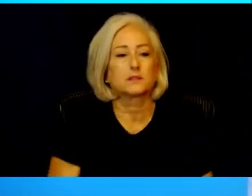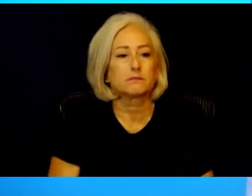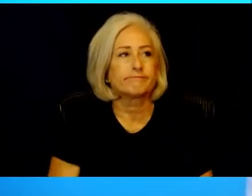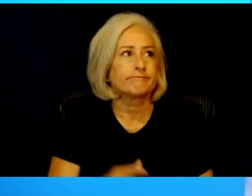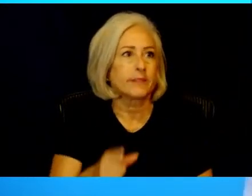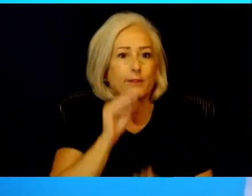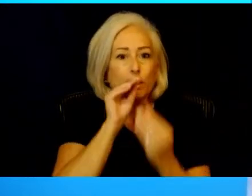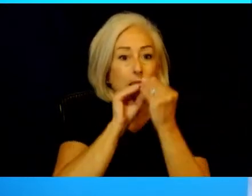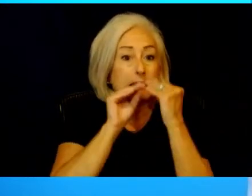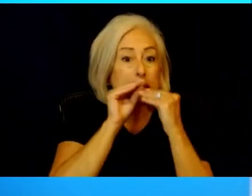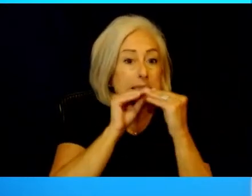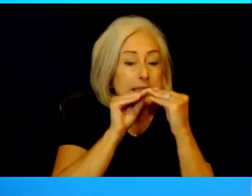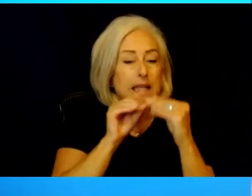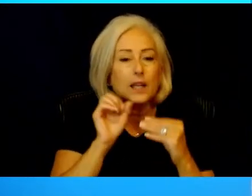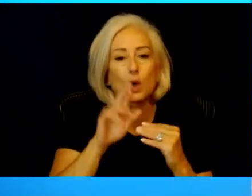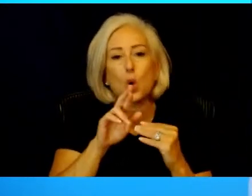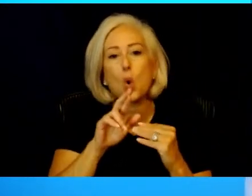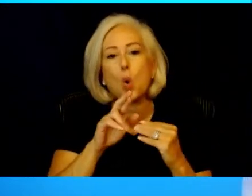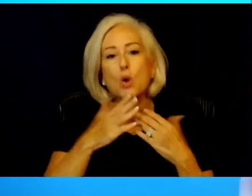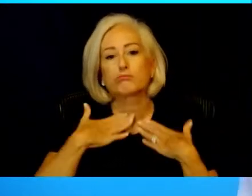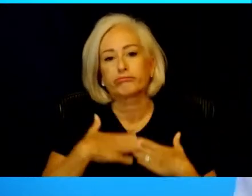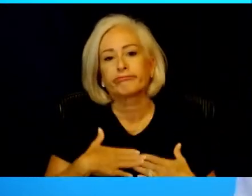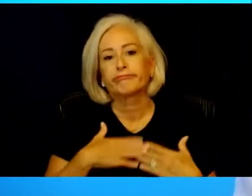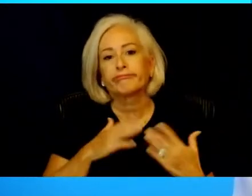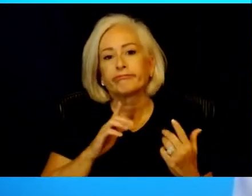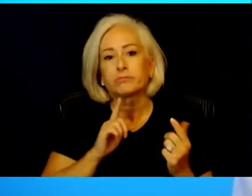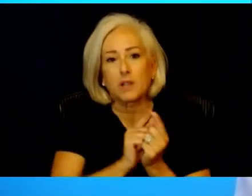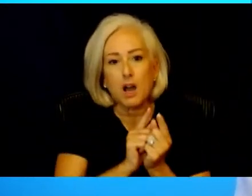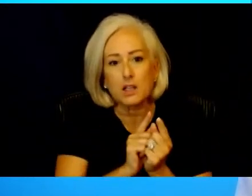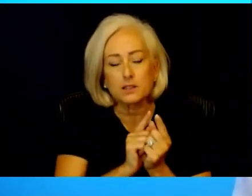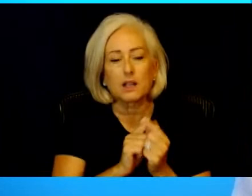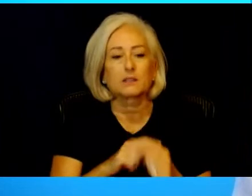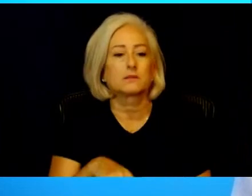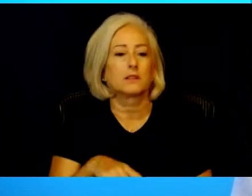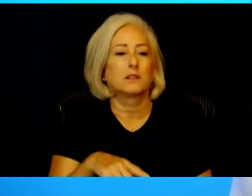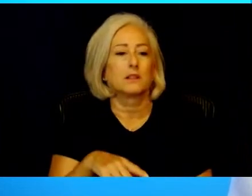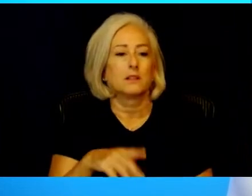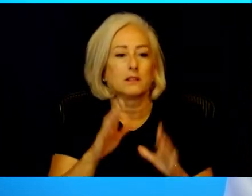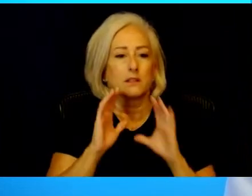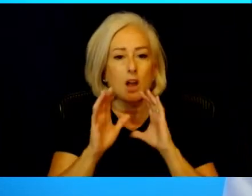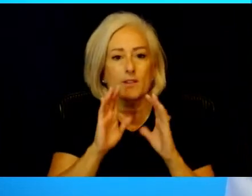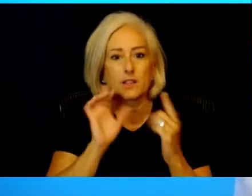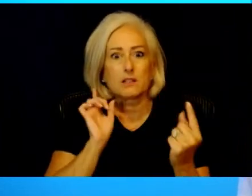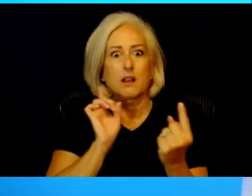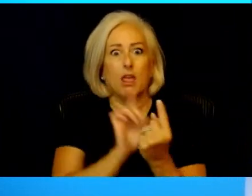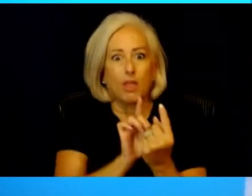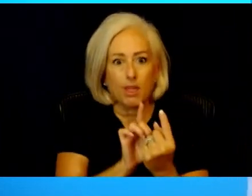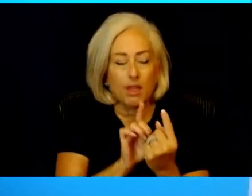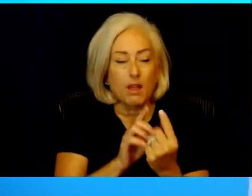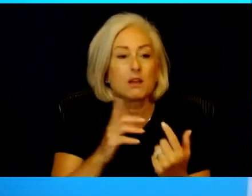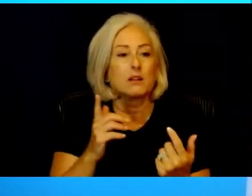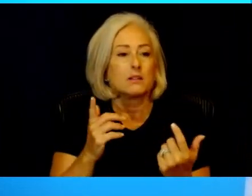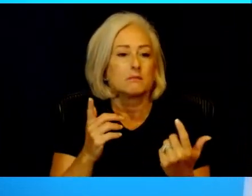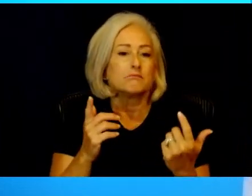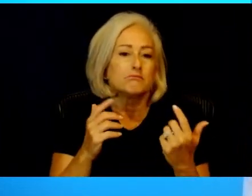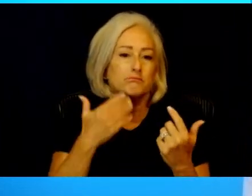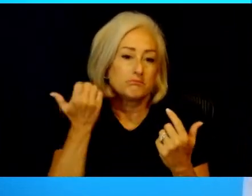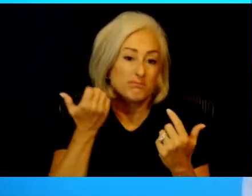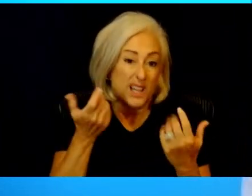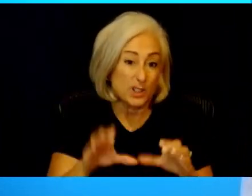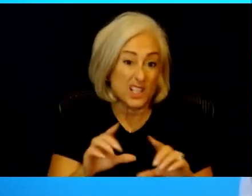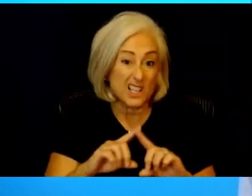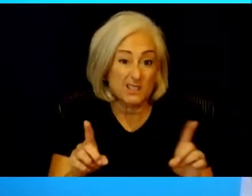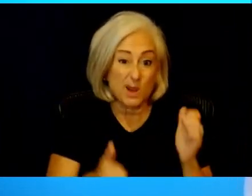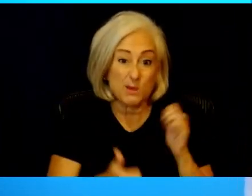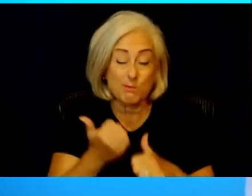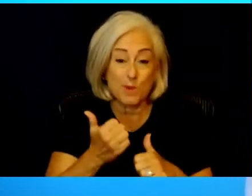or being close, in close conversation with them, there is that chance, but the vast majority of people who are getting monkeypox are due to